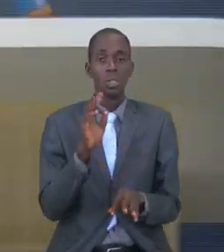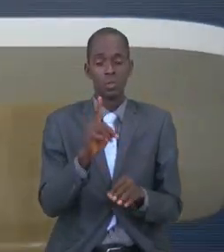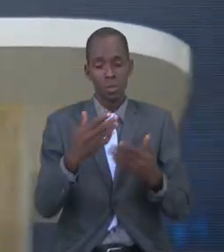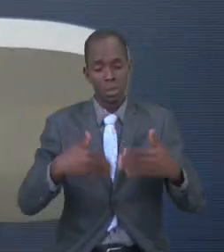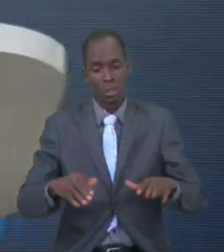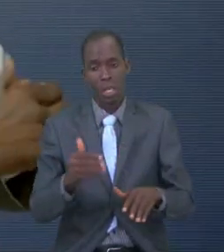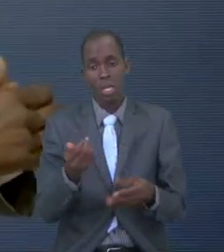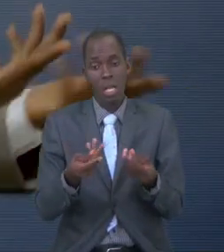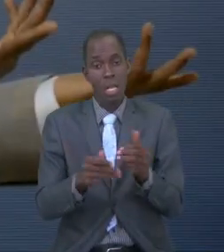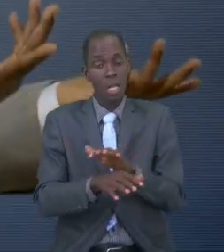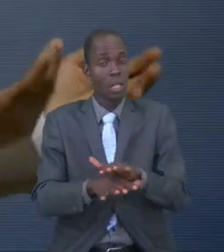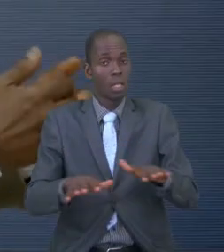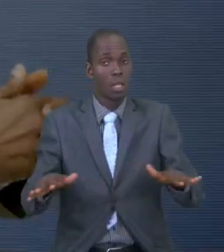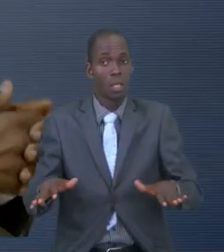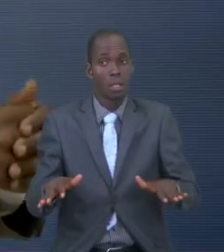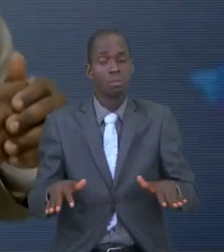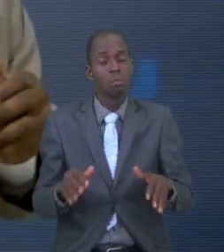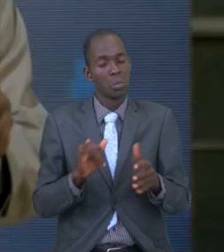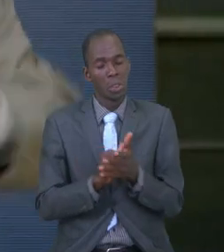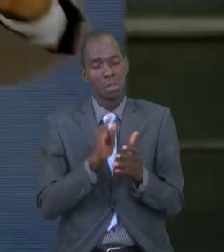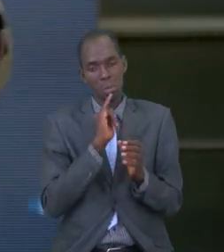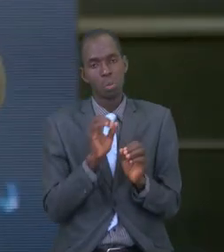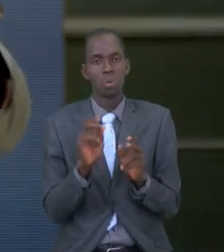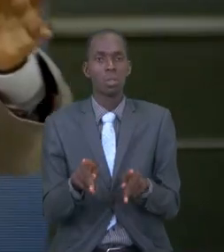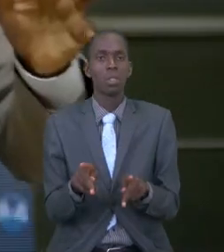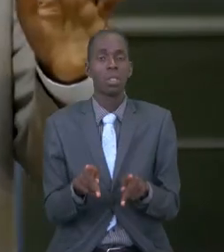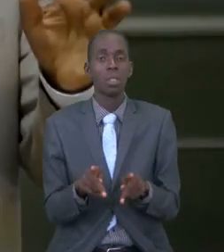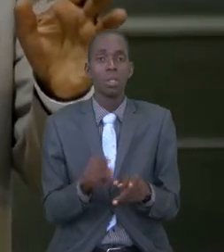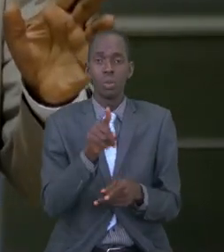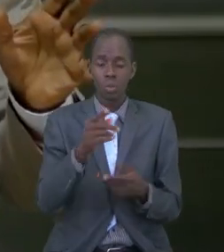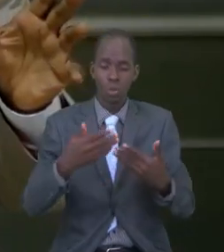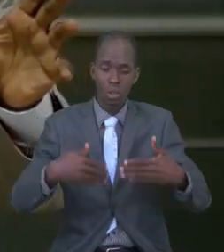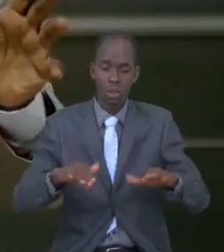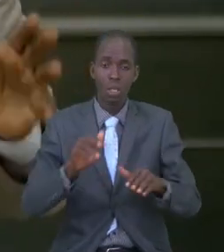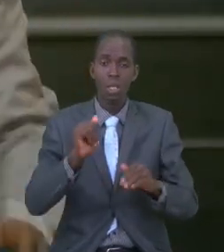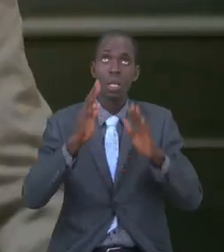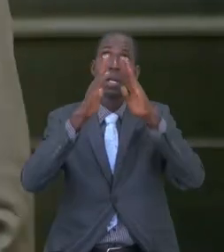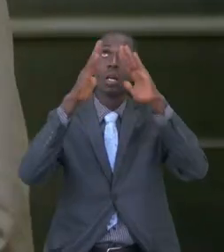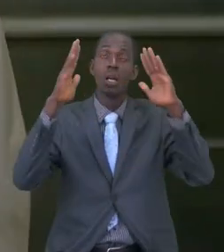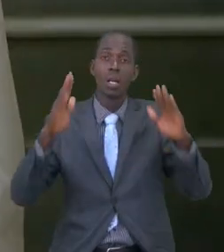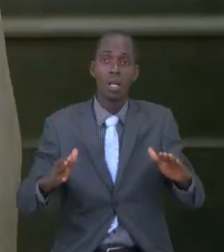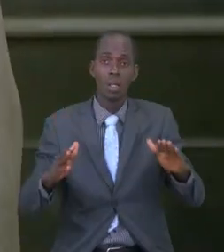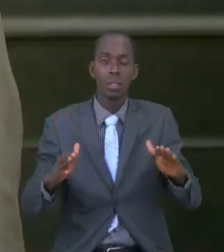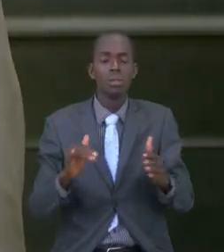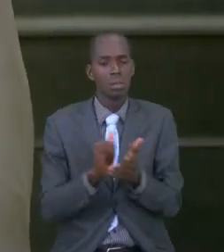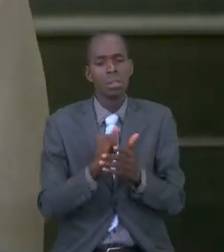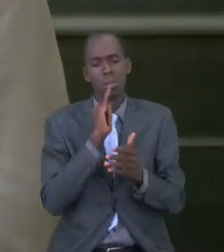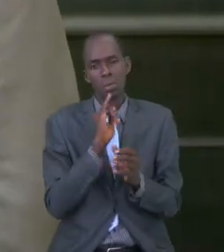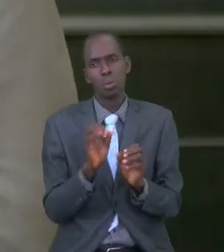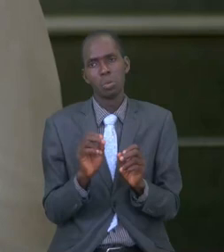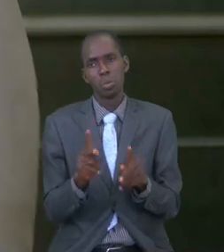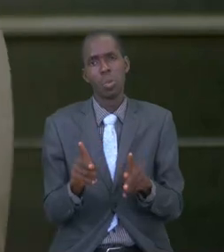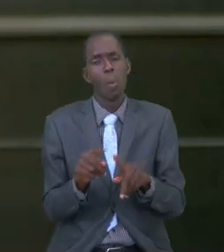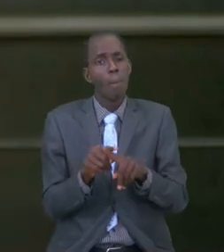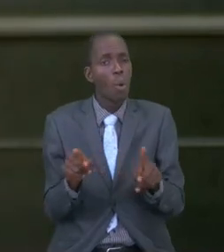landed property, maybe that's all right. You sell a house, maybe that's all right. But